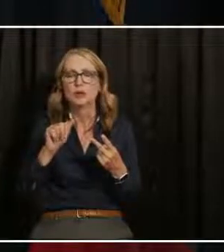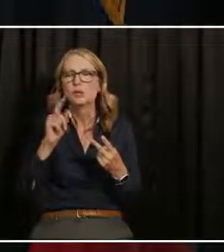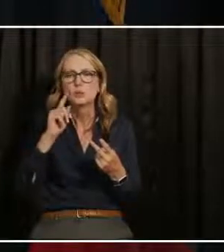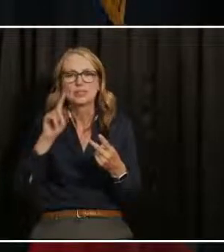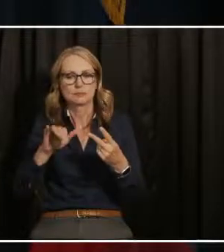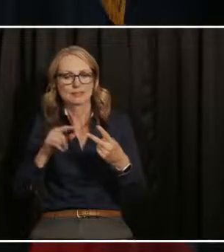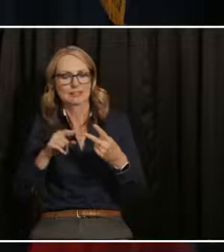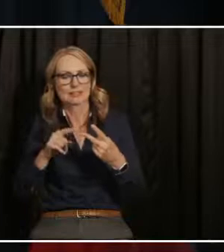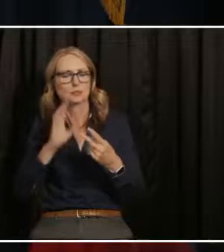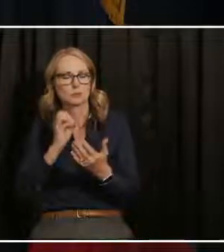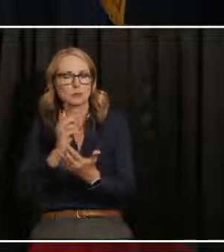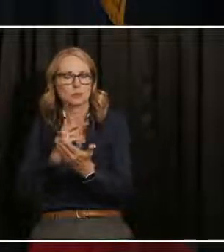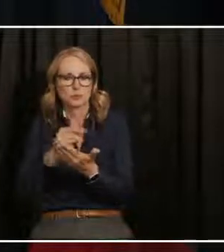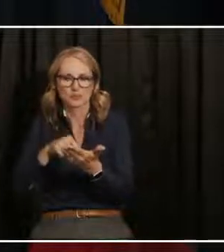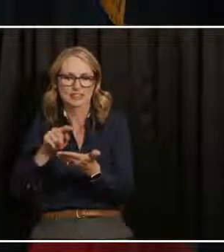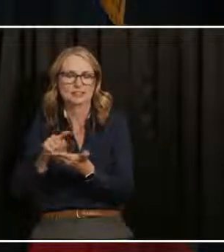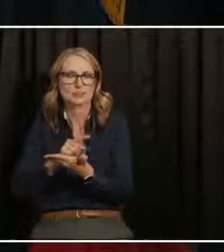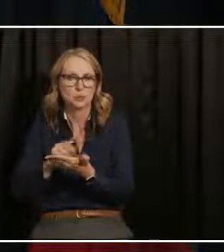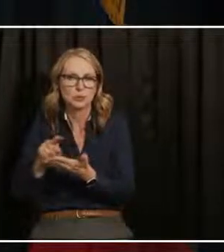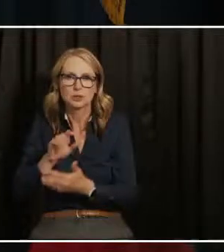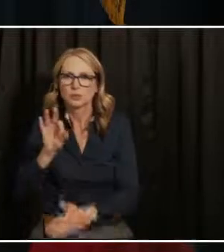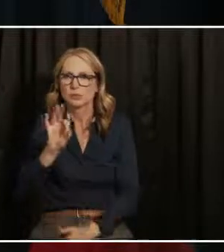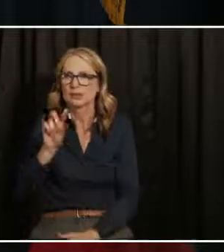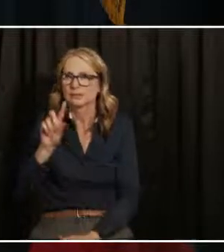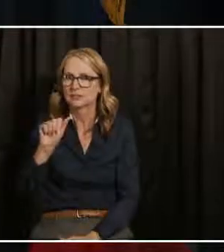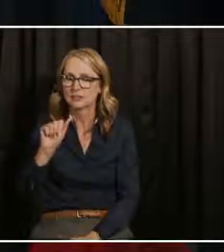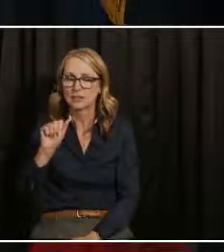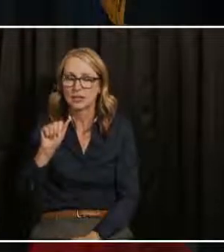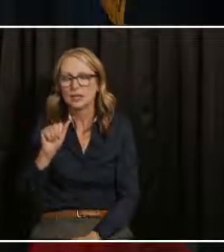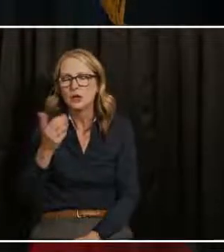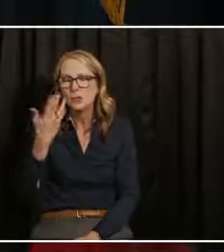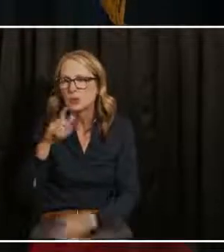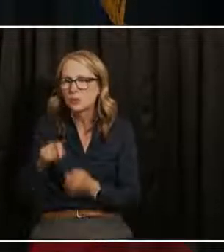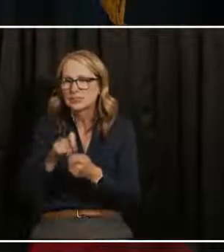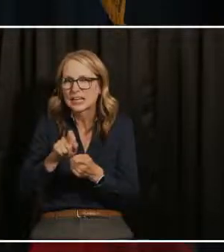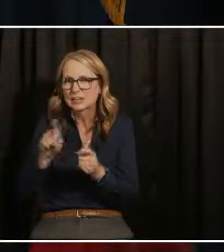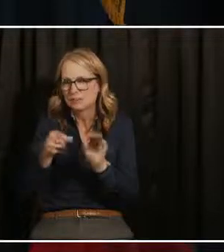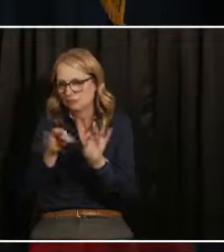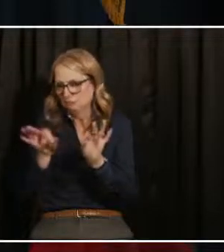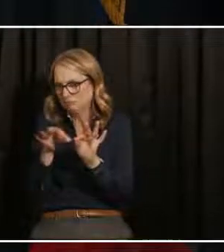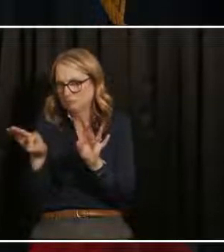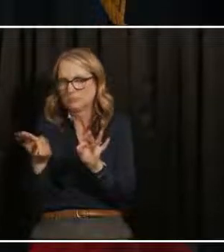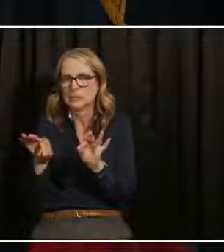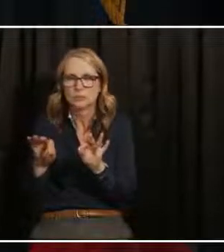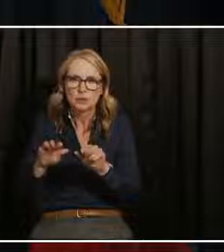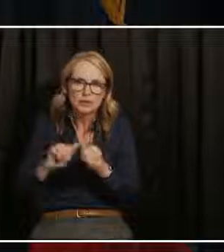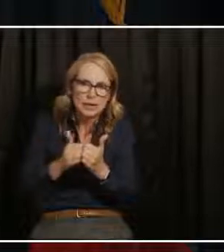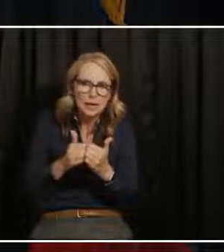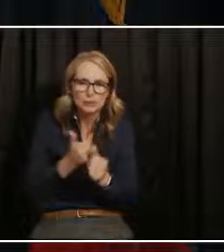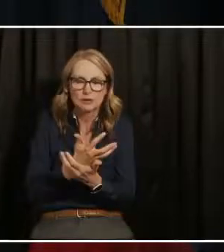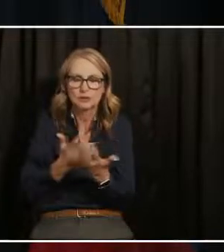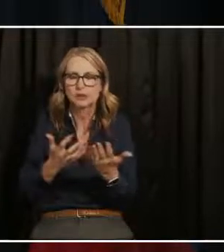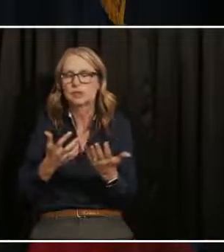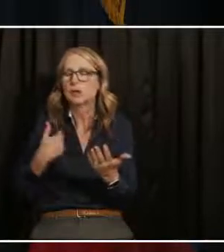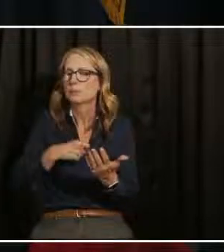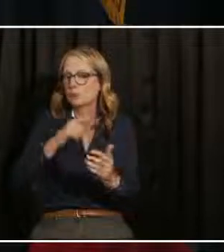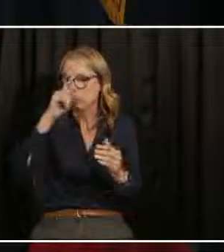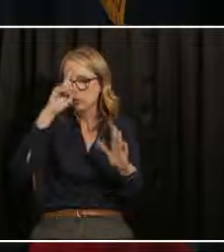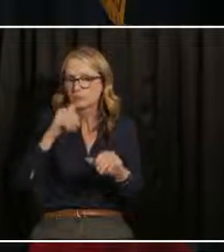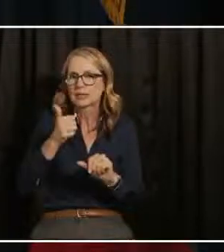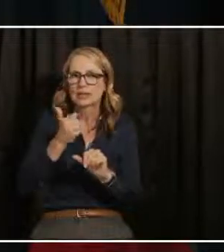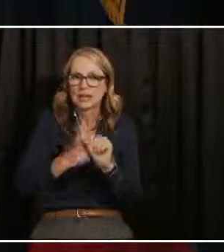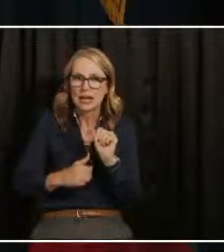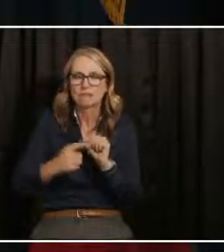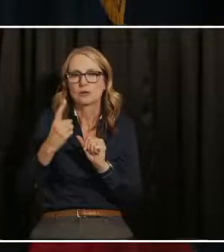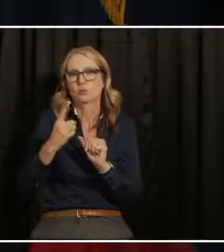their exact wording around that, but we expect that it will cover essentially everyone who was eligible to receive the vaccine 6